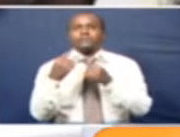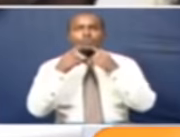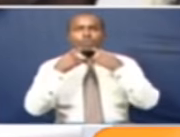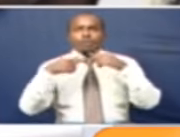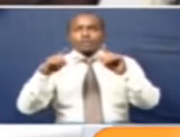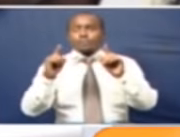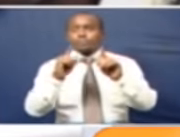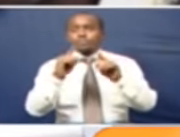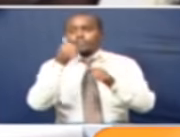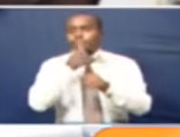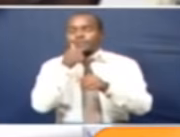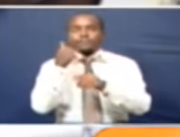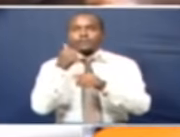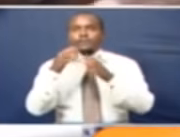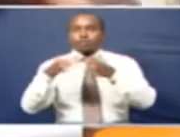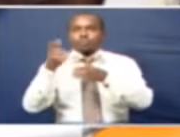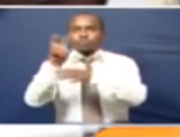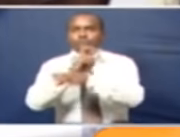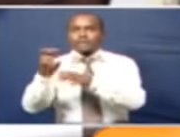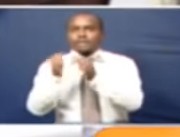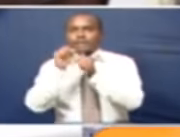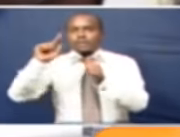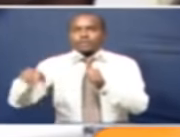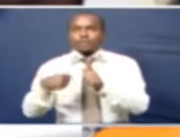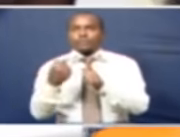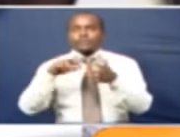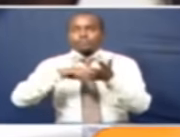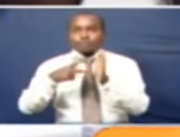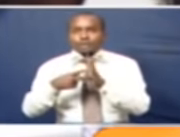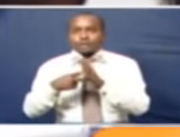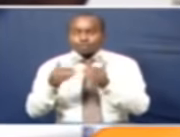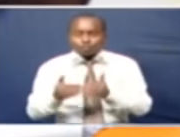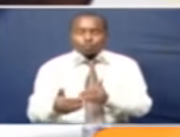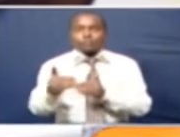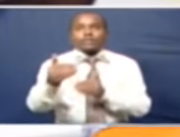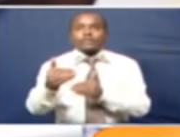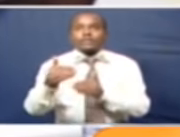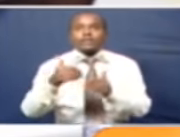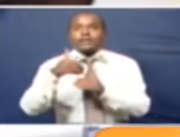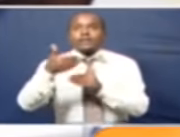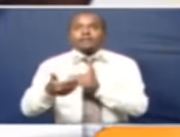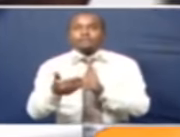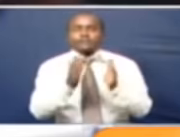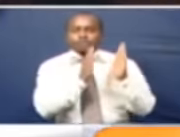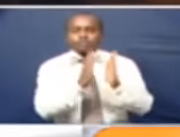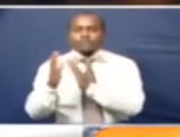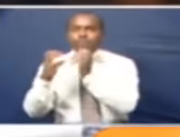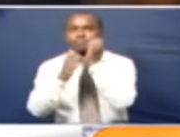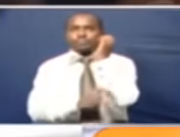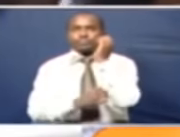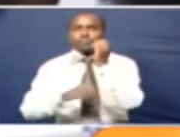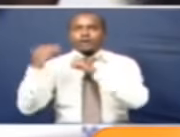to oversee the 10,000-acre irrigation project going forward following a series of poor